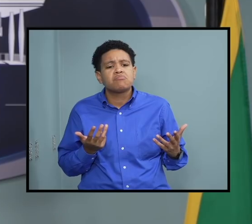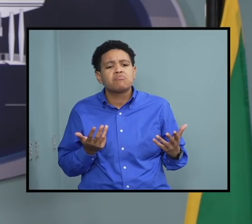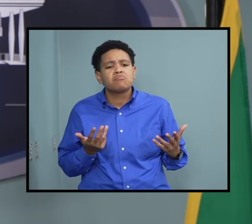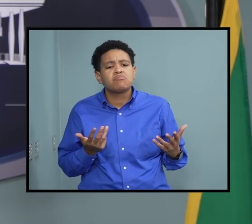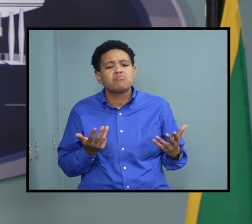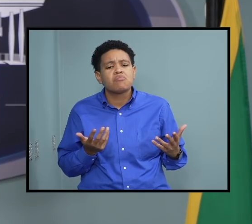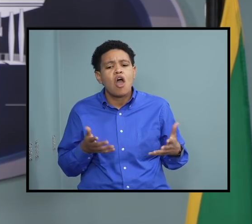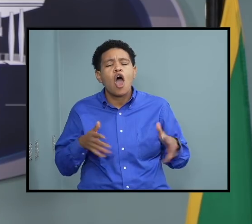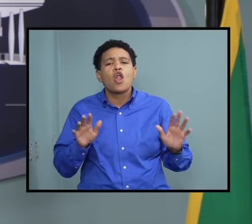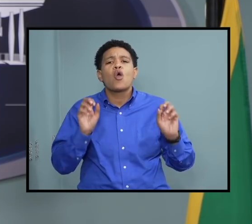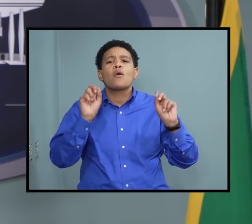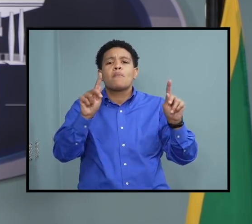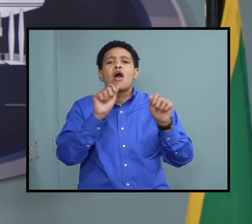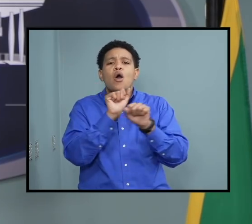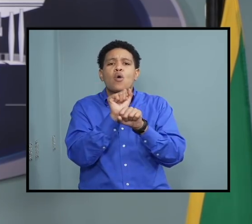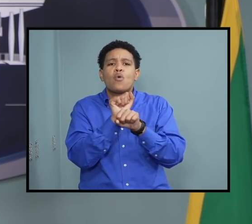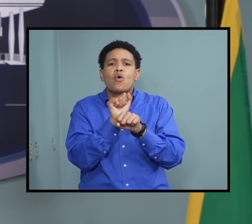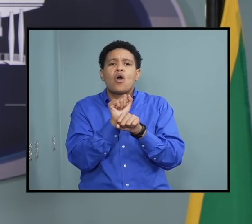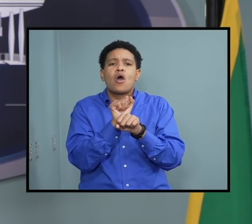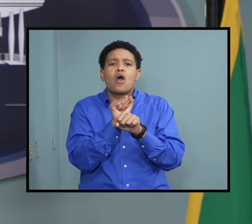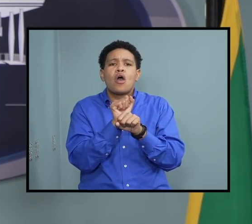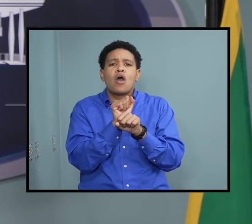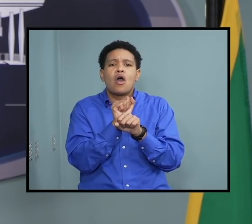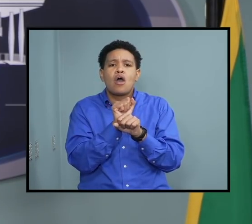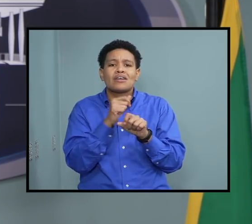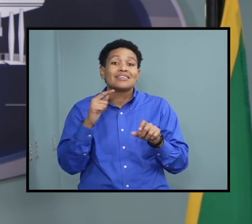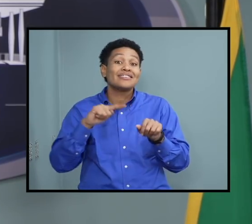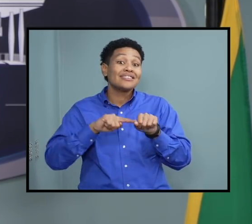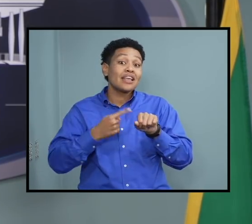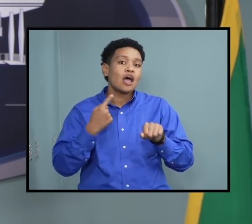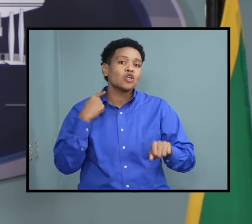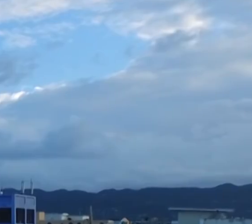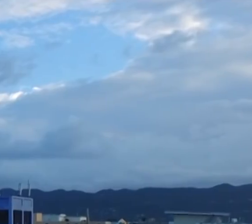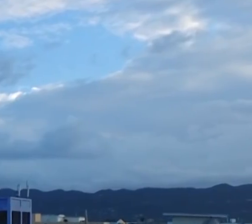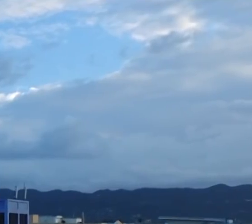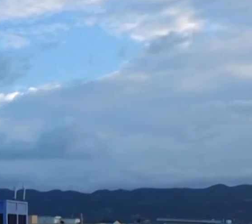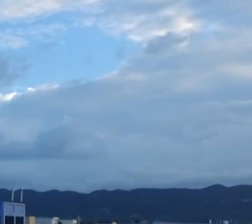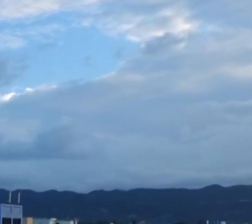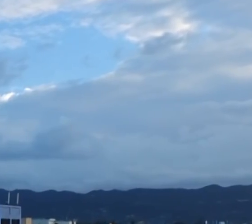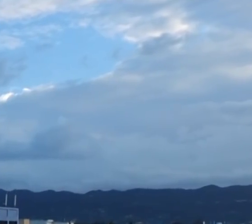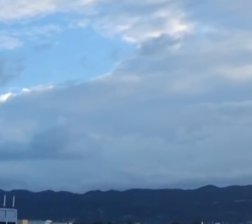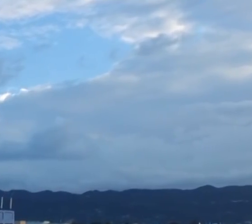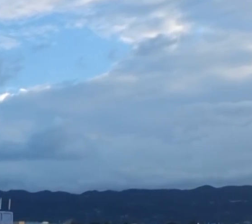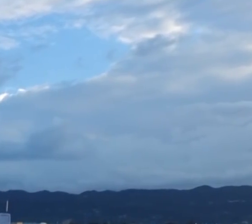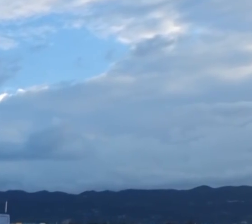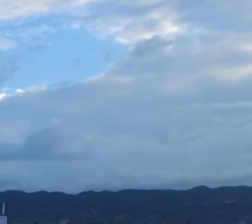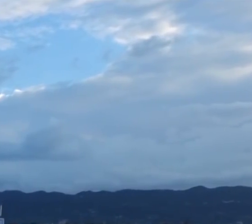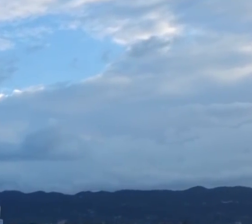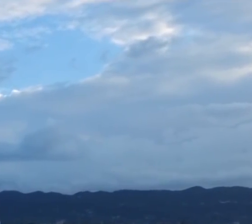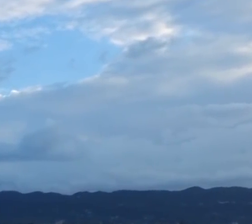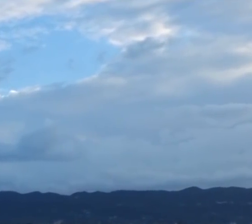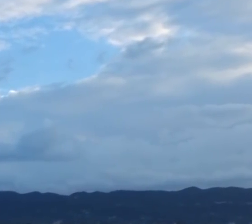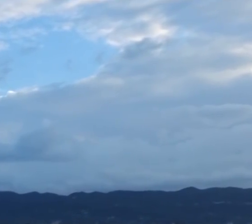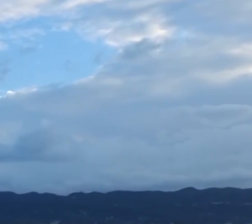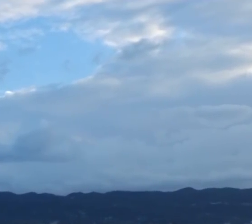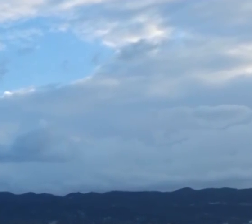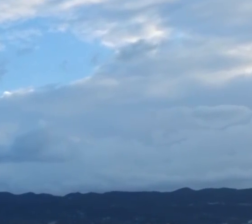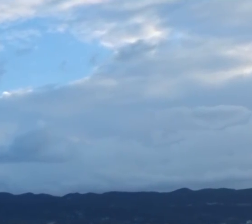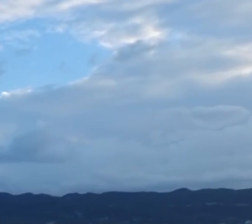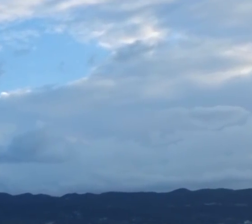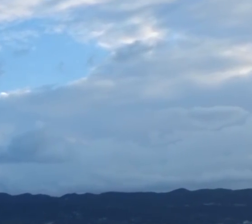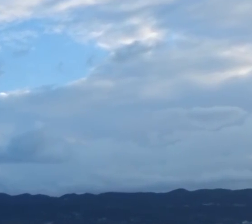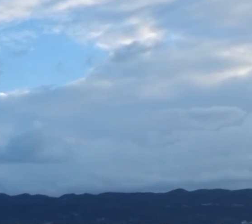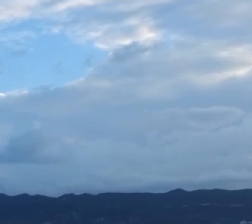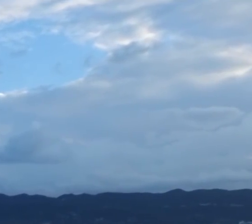be allowed to return to work effective June 1. The work-from-home measure was put in place to help curb